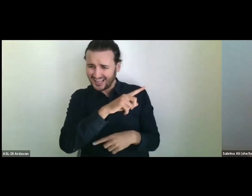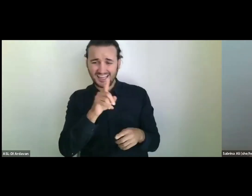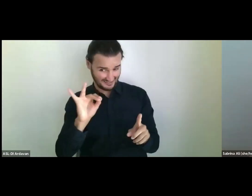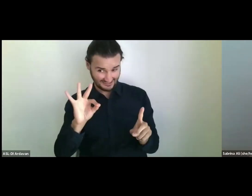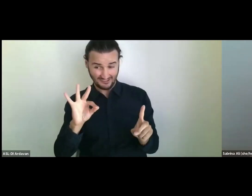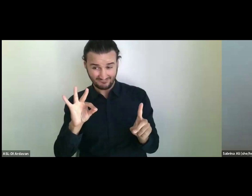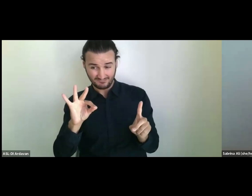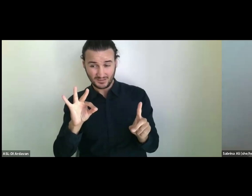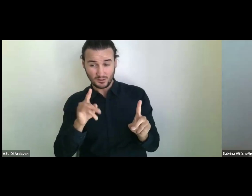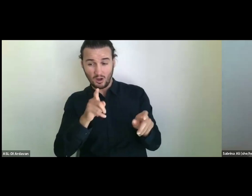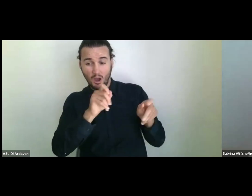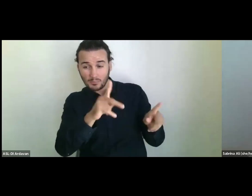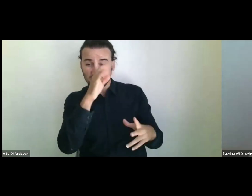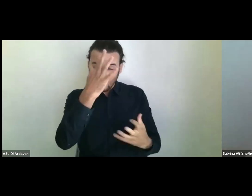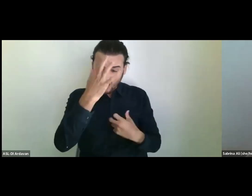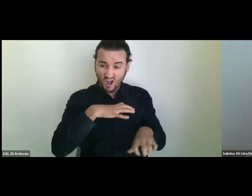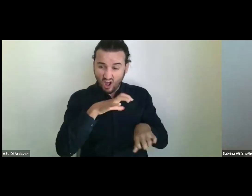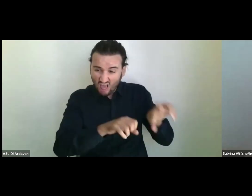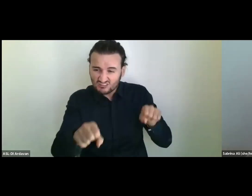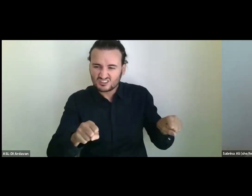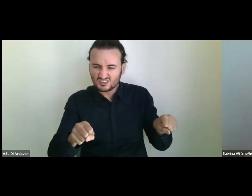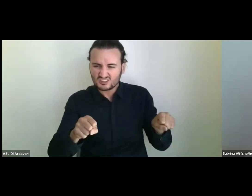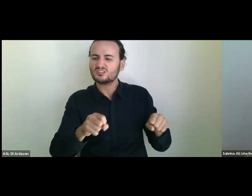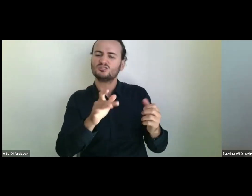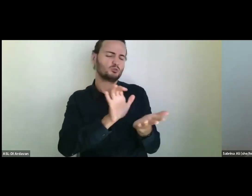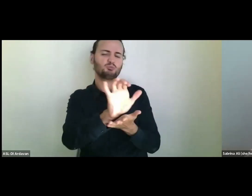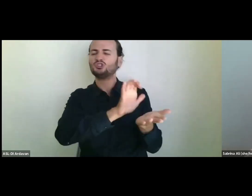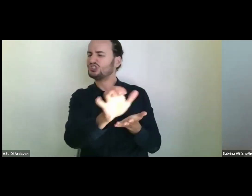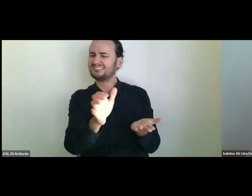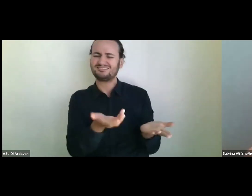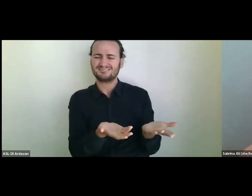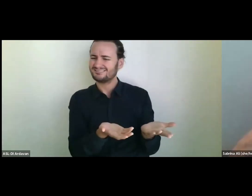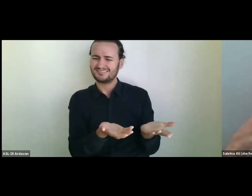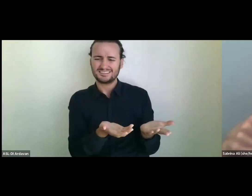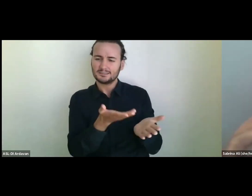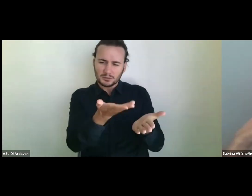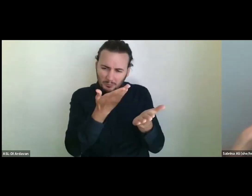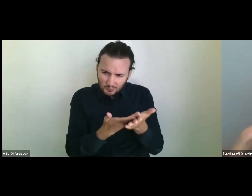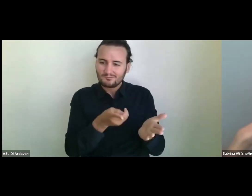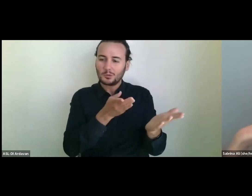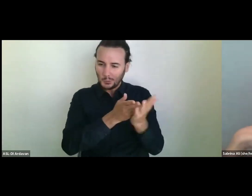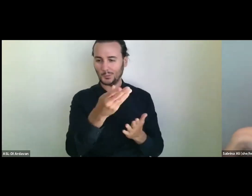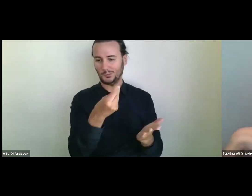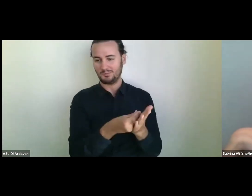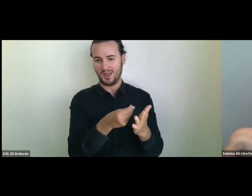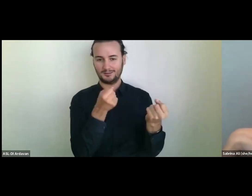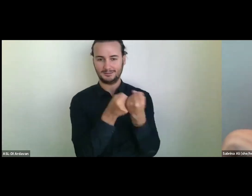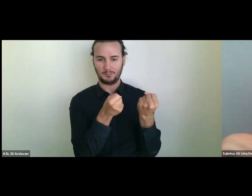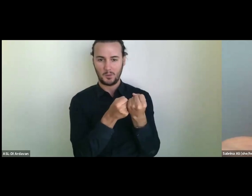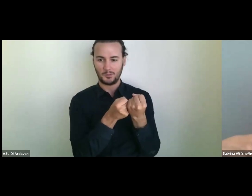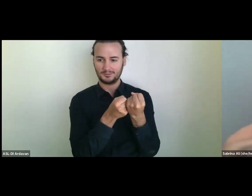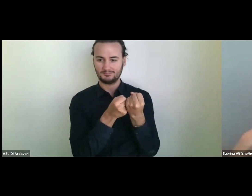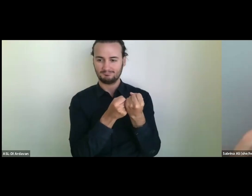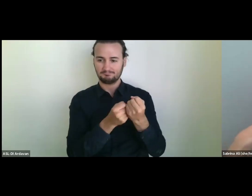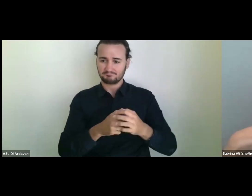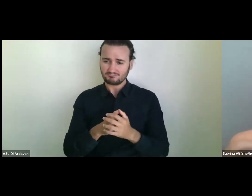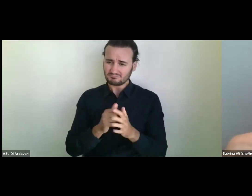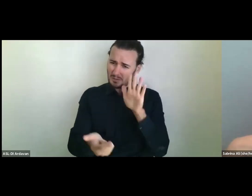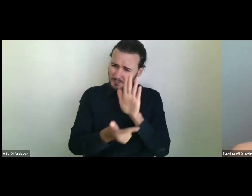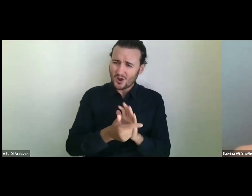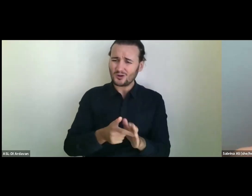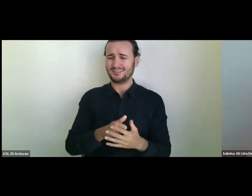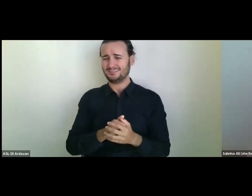all cases. That means put their money where their mouth is, boycott, divest, and sanction. Let us